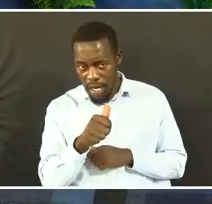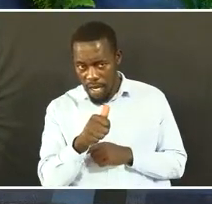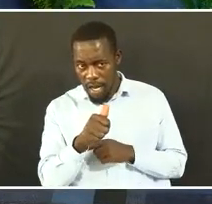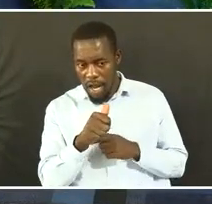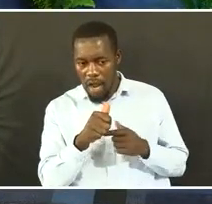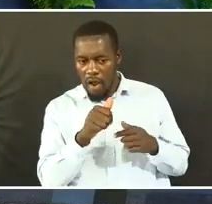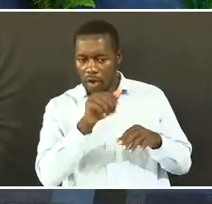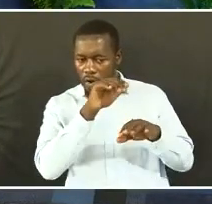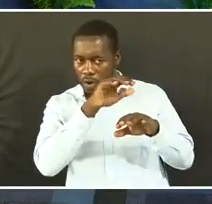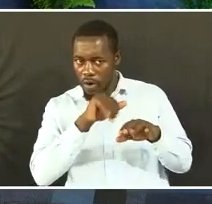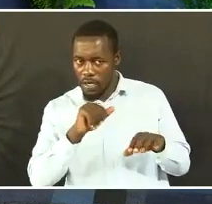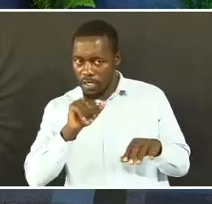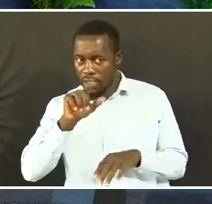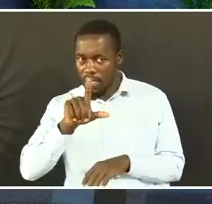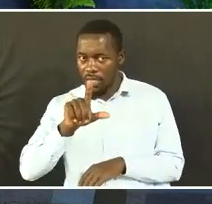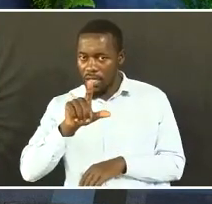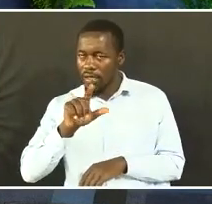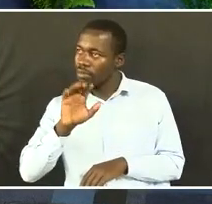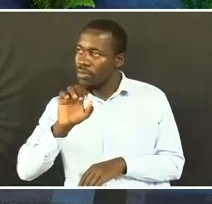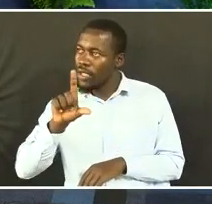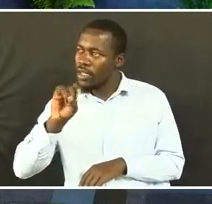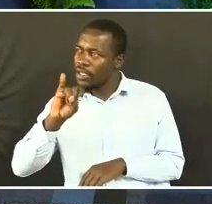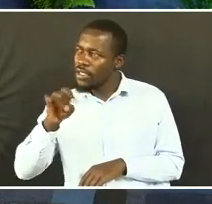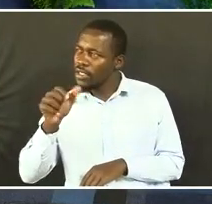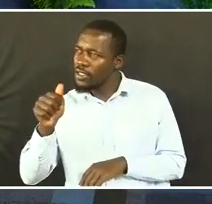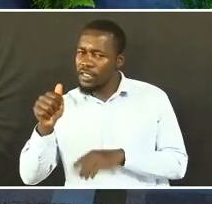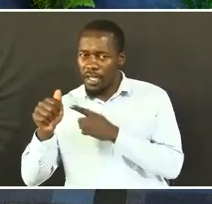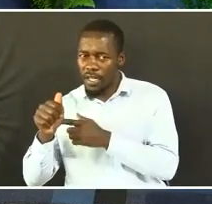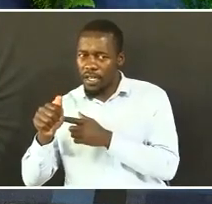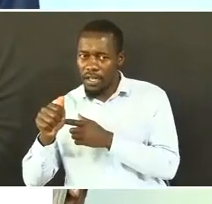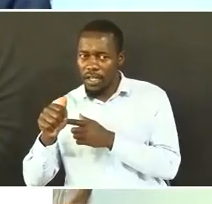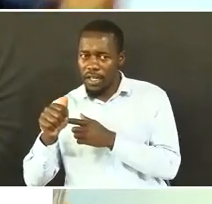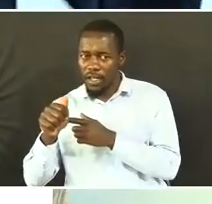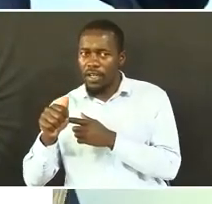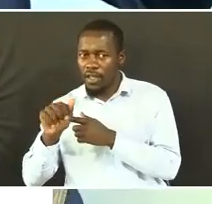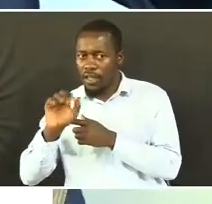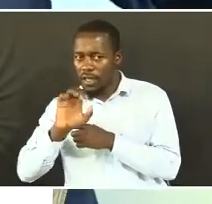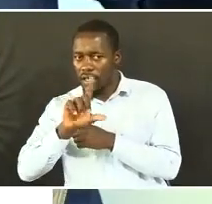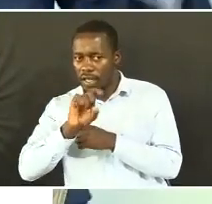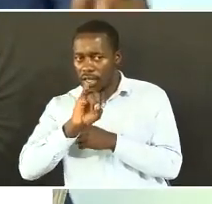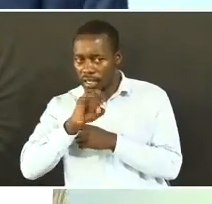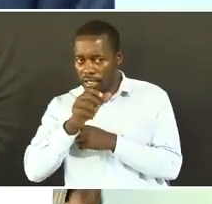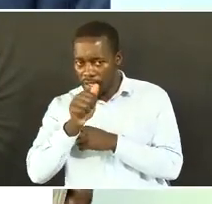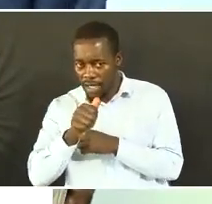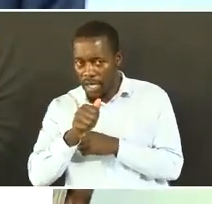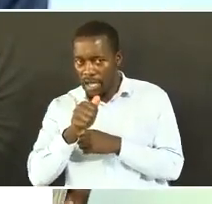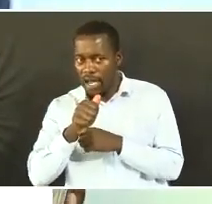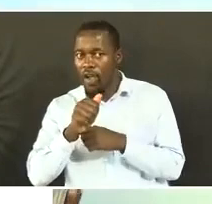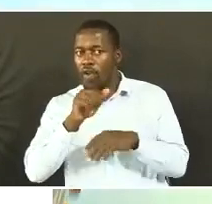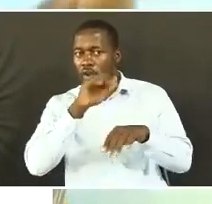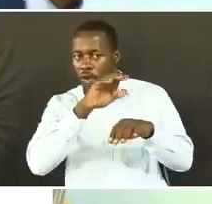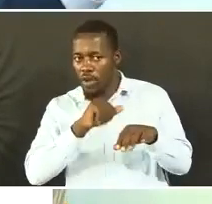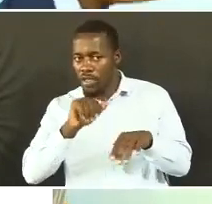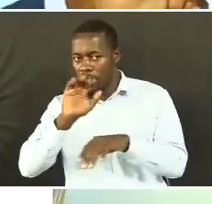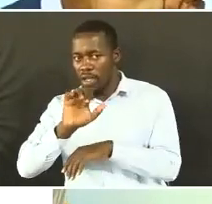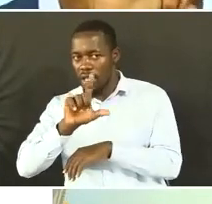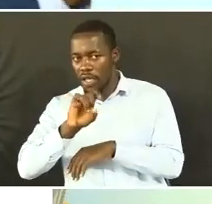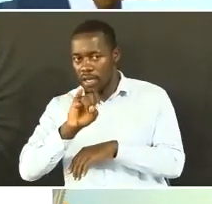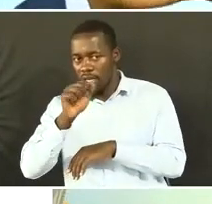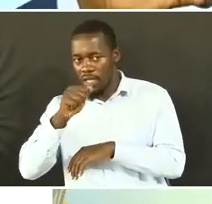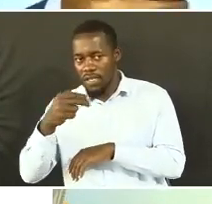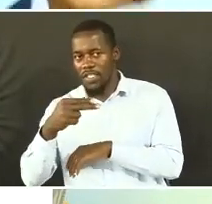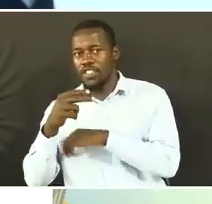to mark this significant transition in his life. He said bye to his elder brother. The kids called